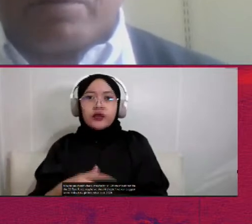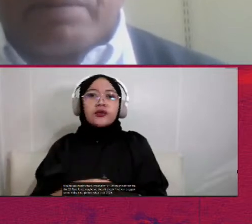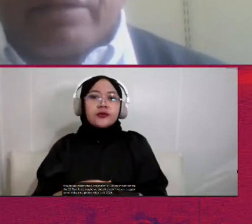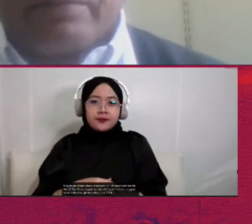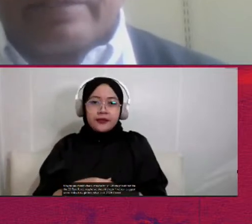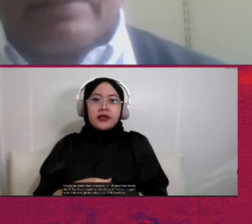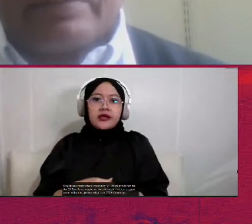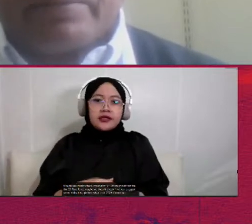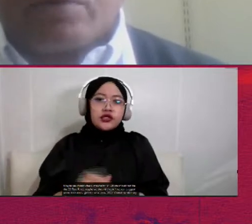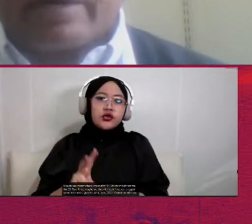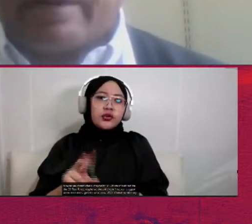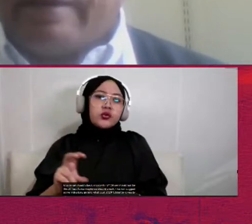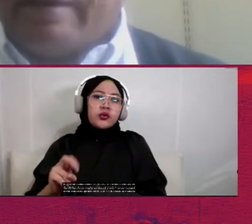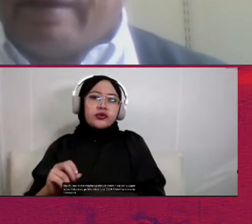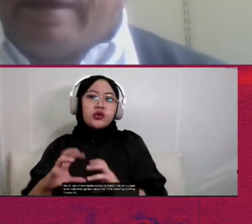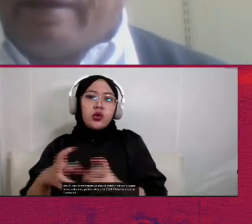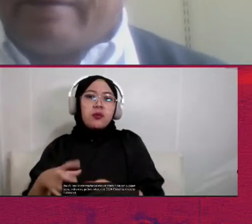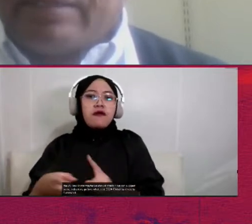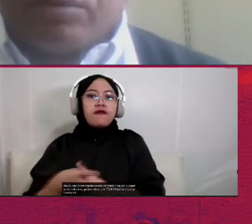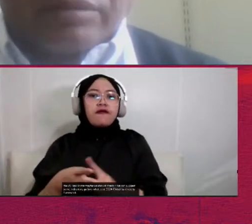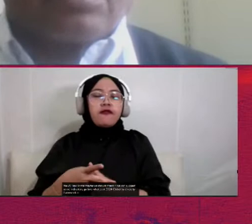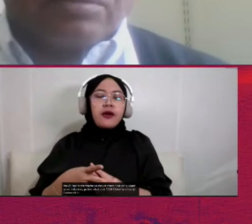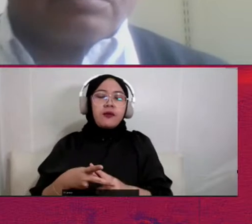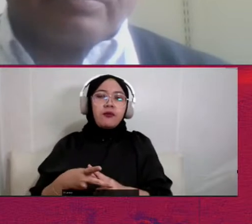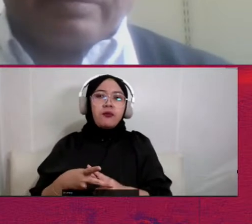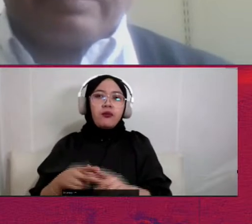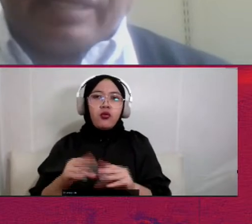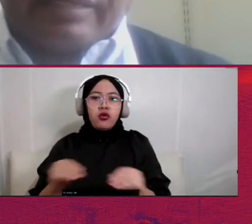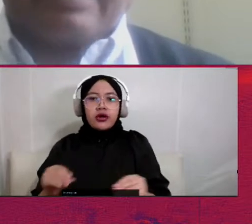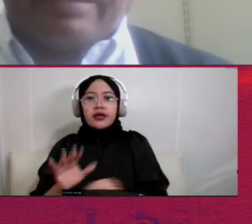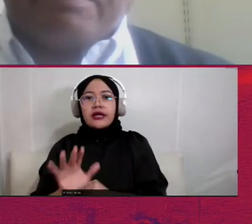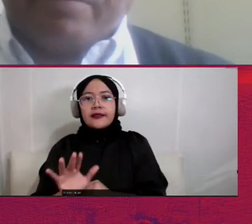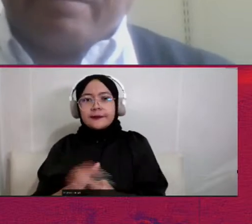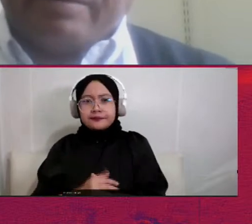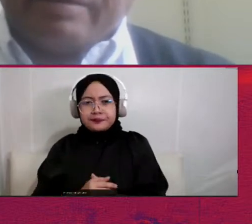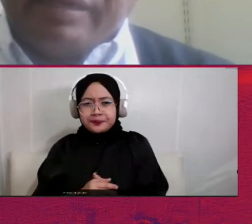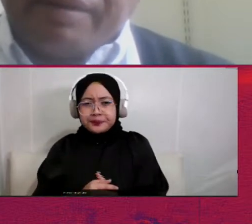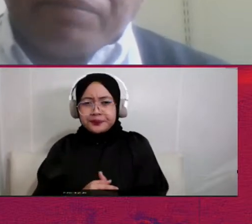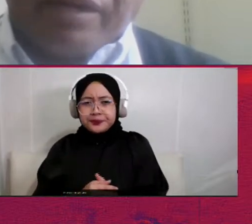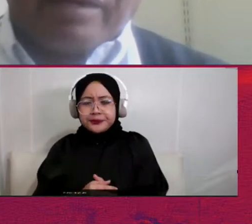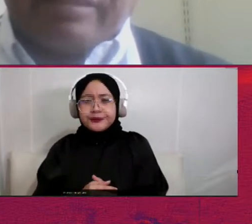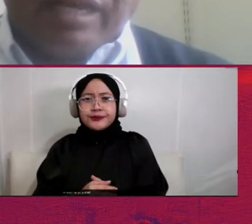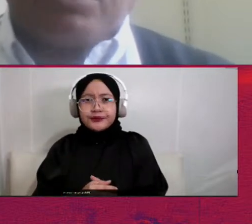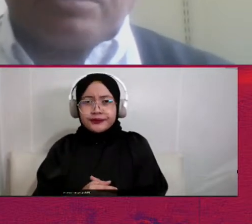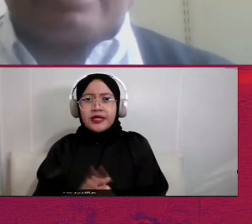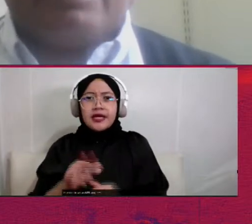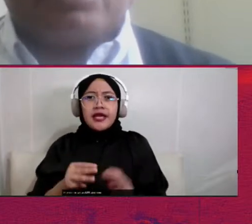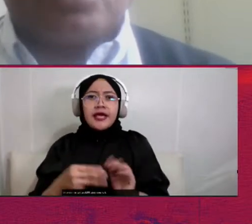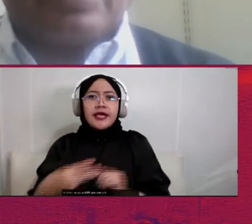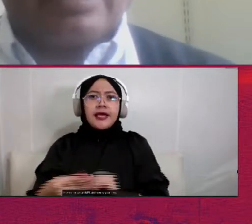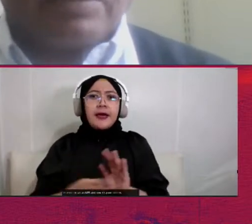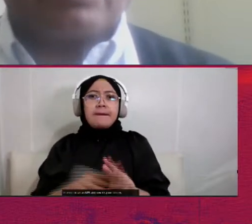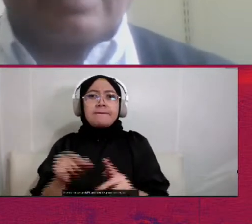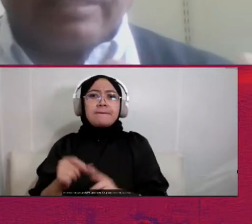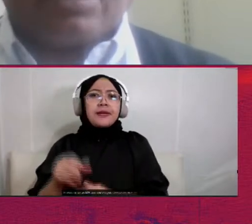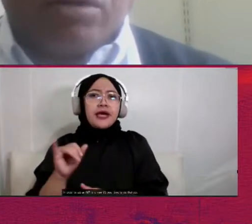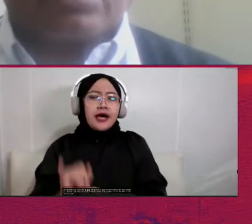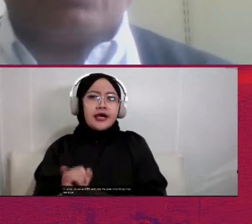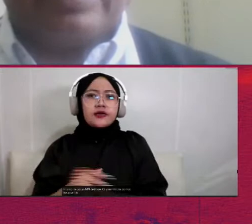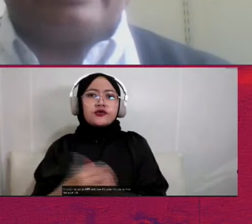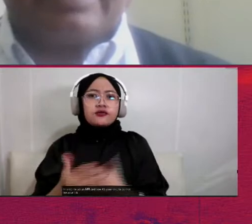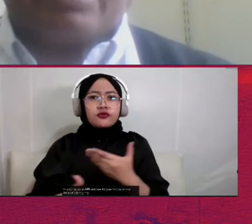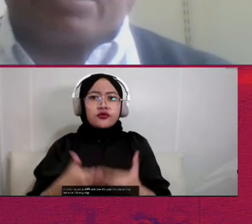post-2020 Global Biodiversity Framework in order to set an EMPI, and now is the time to do that because